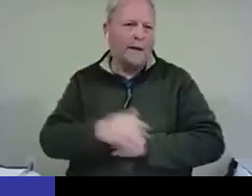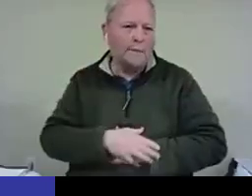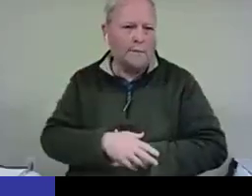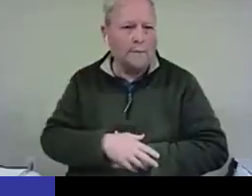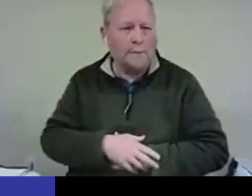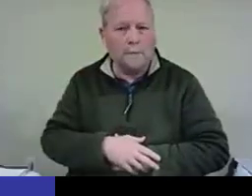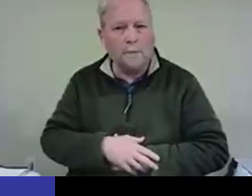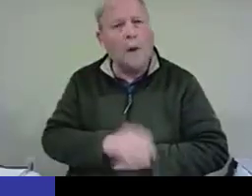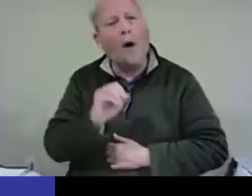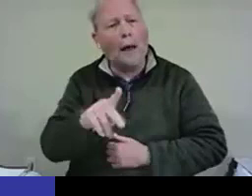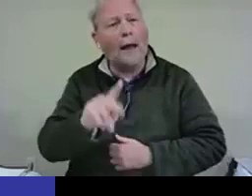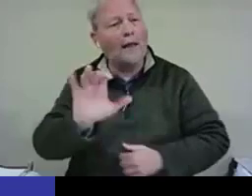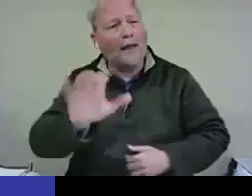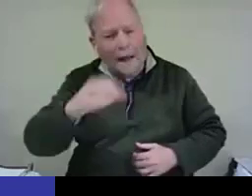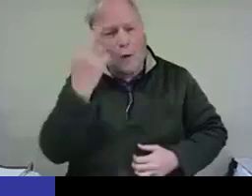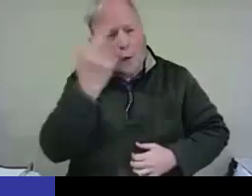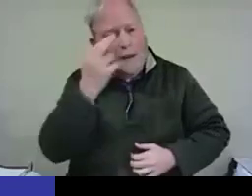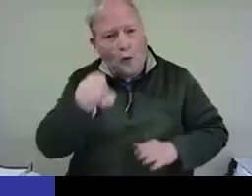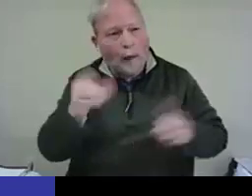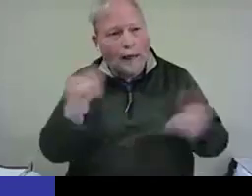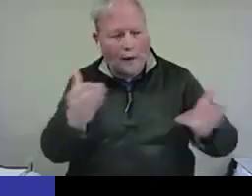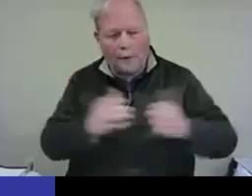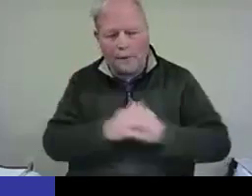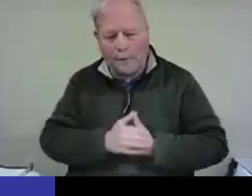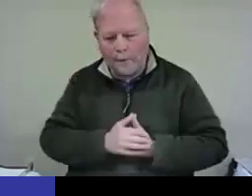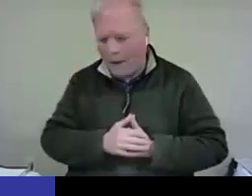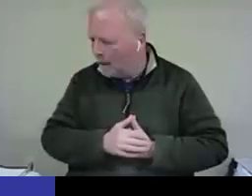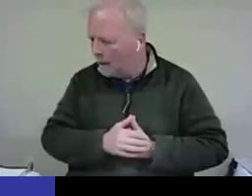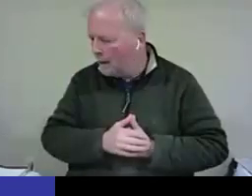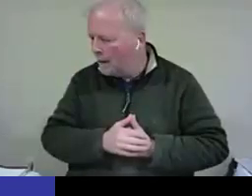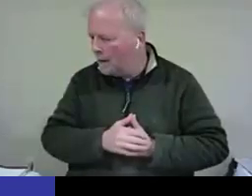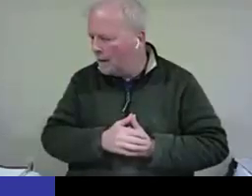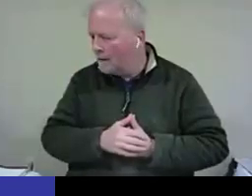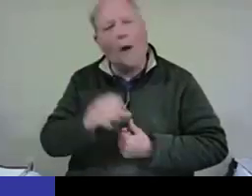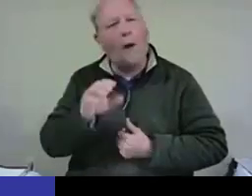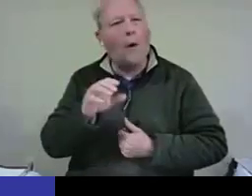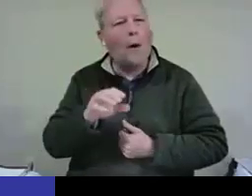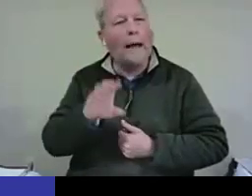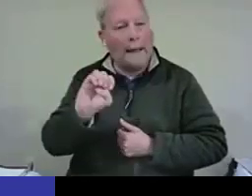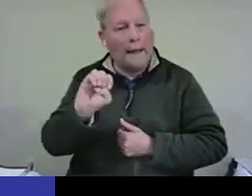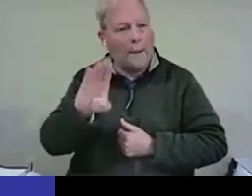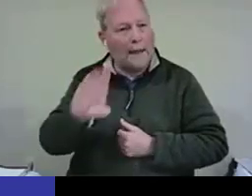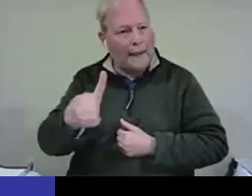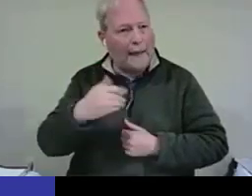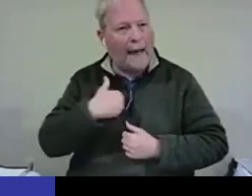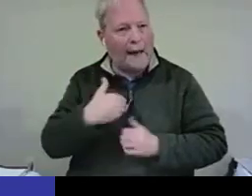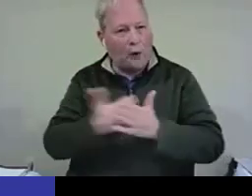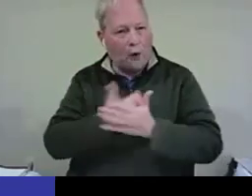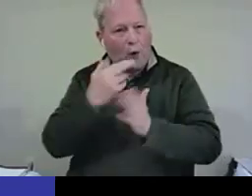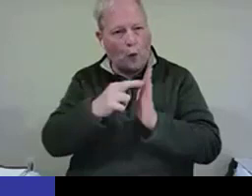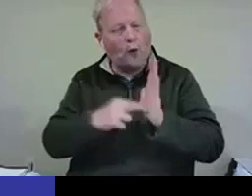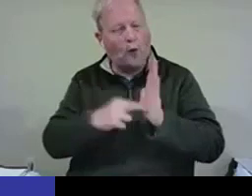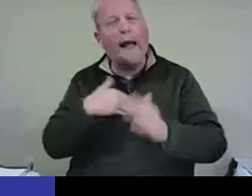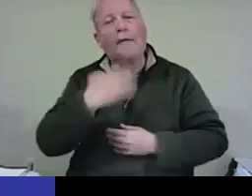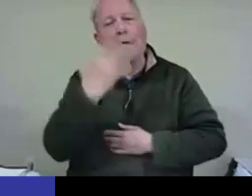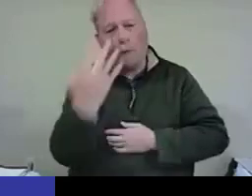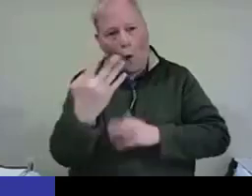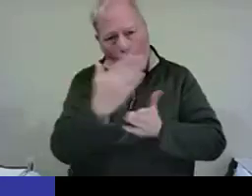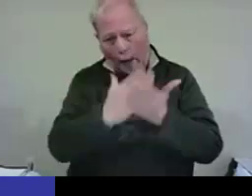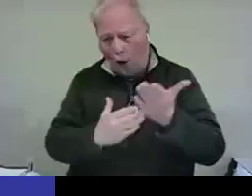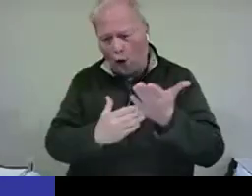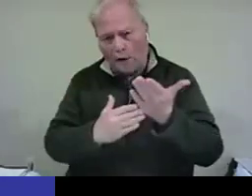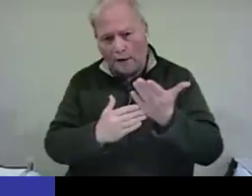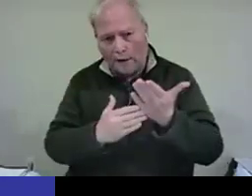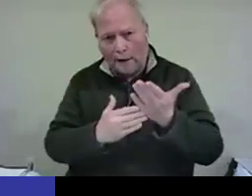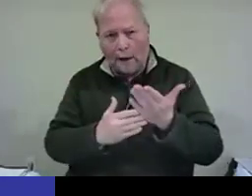So the new rule is organized into four main sections, but we're actually going to go into them in a different order